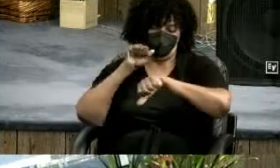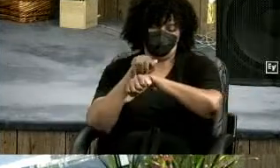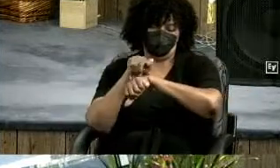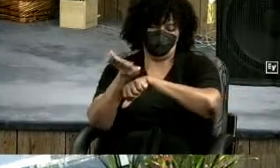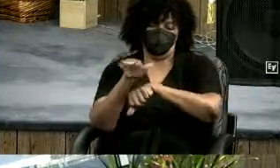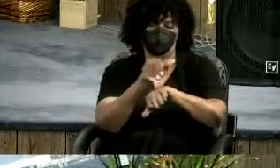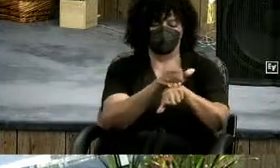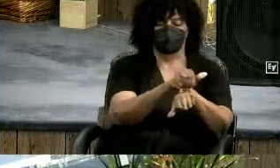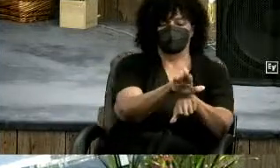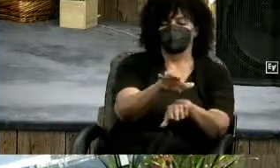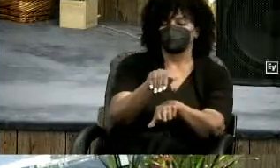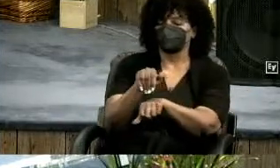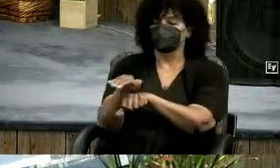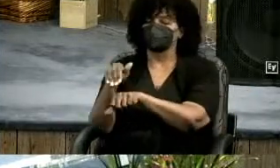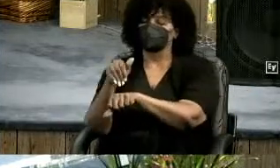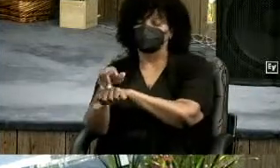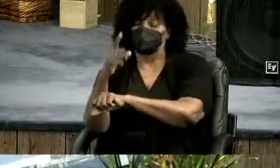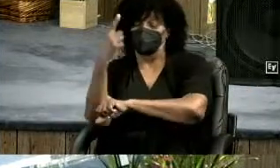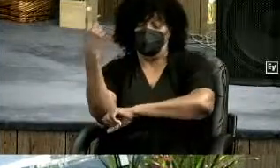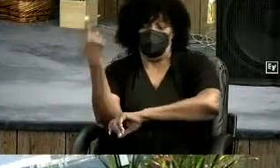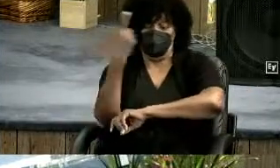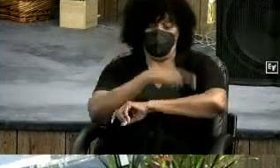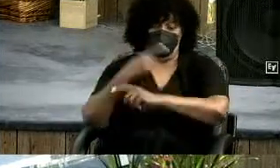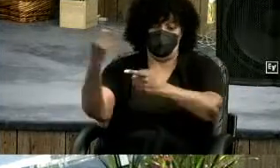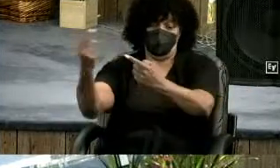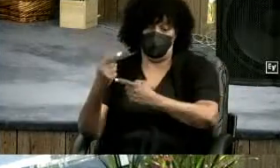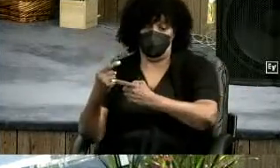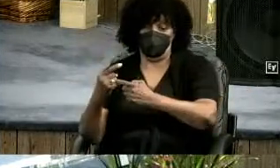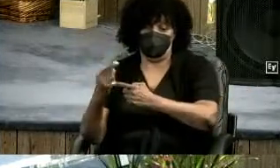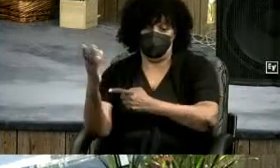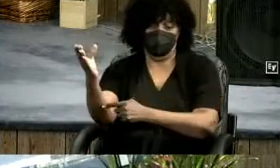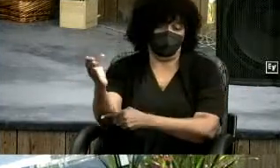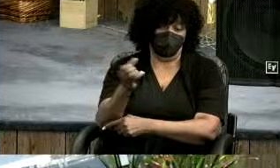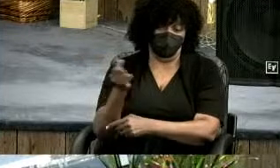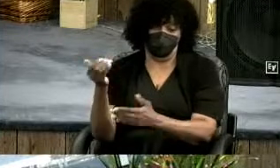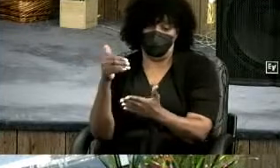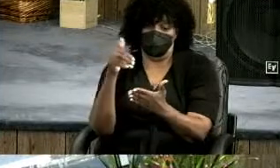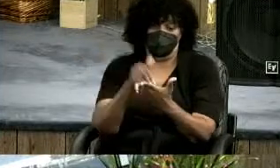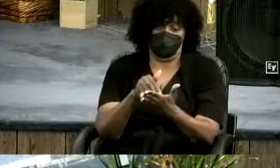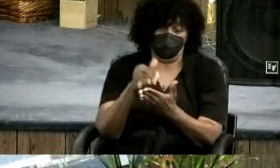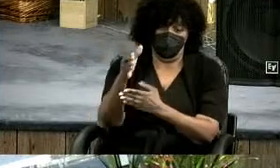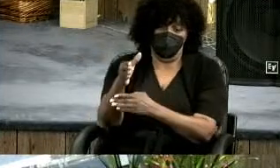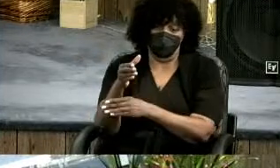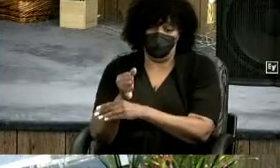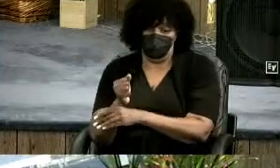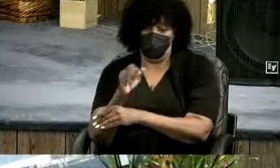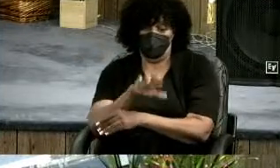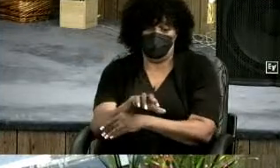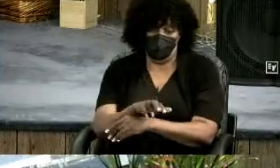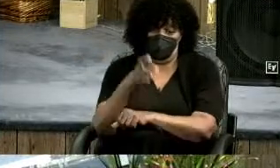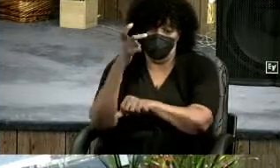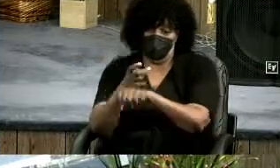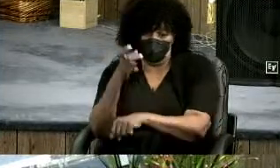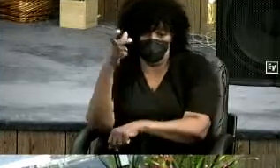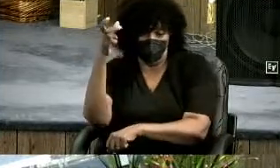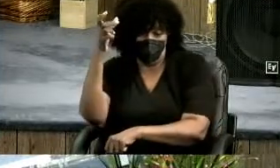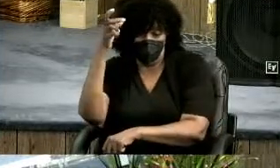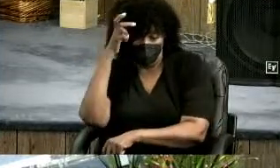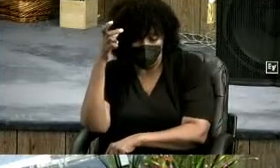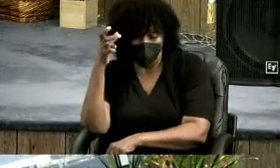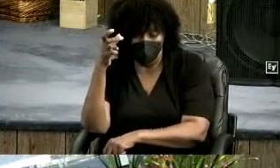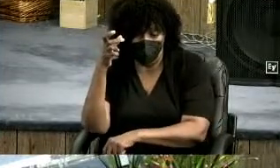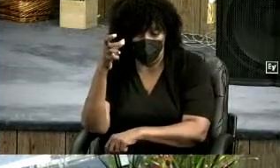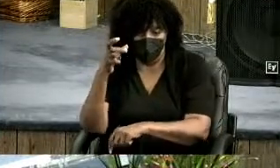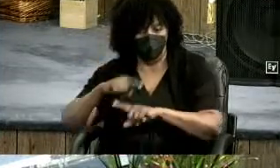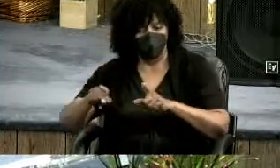into captivity. But one day I'm coming back to get you, because though you are a hard-headed child, you are